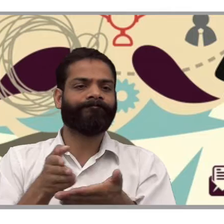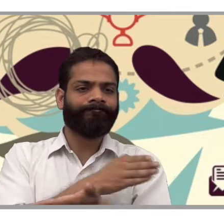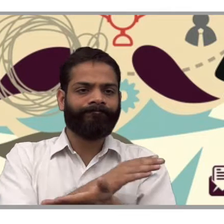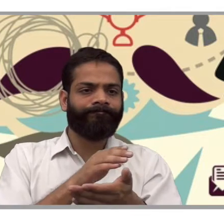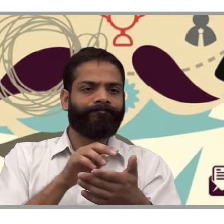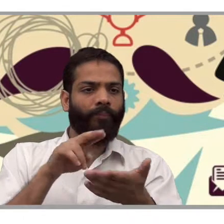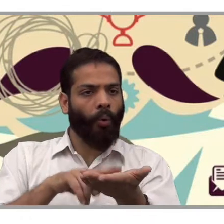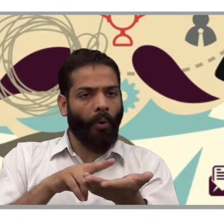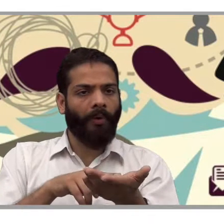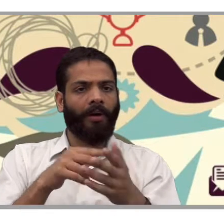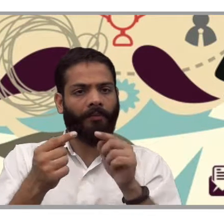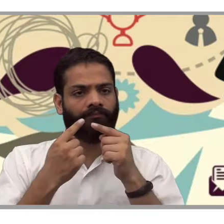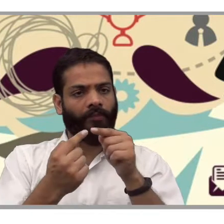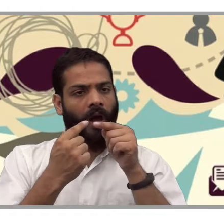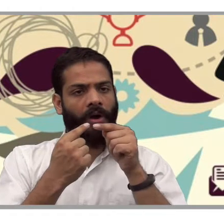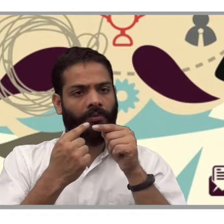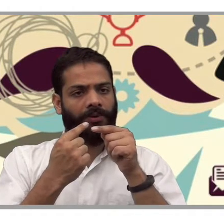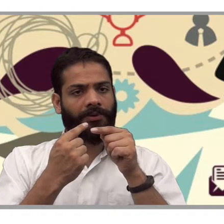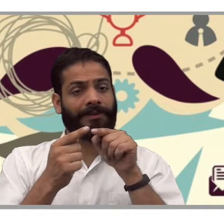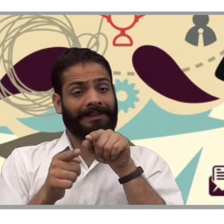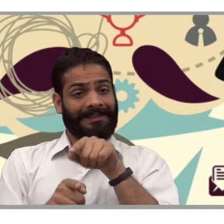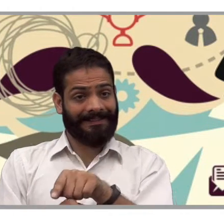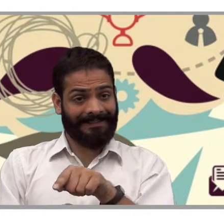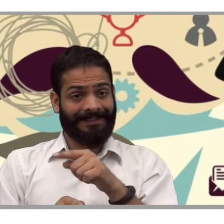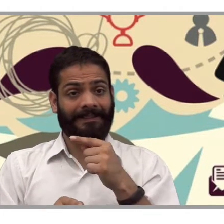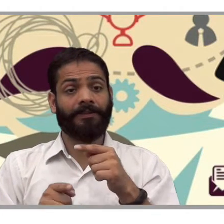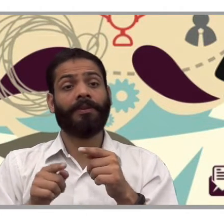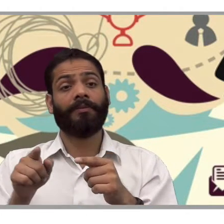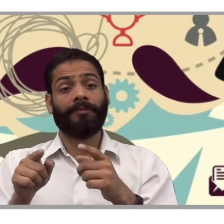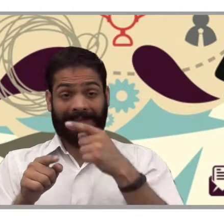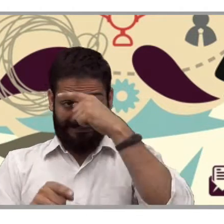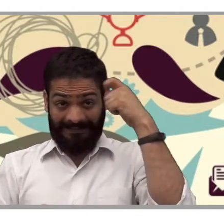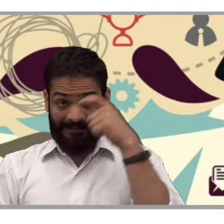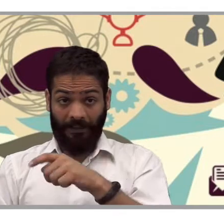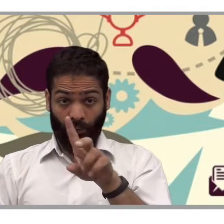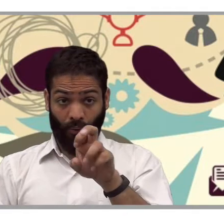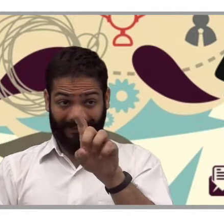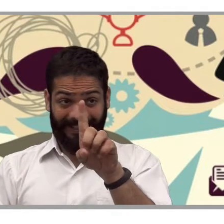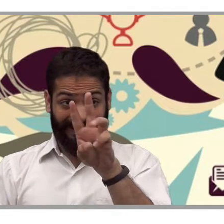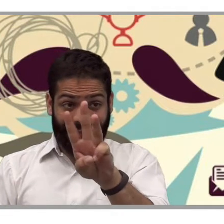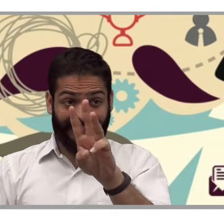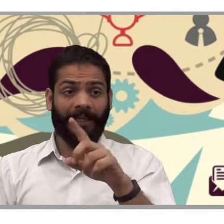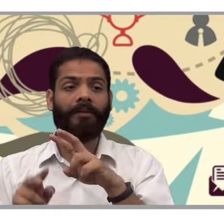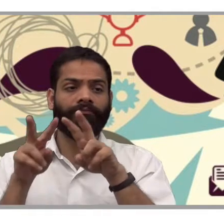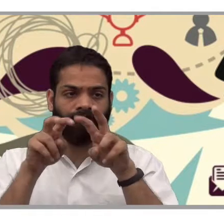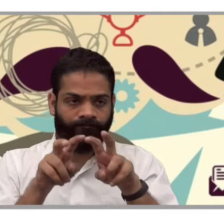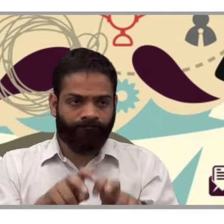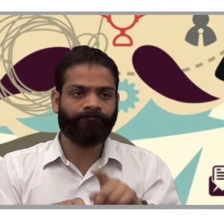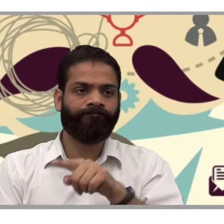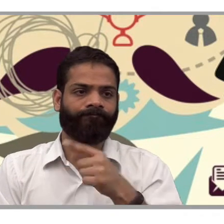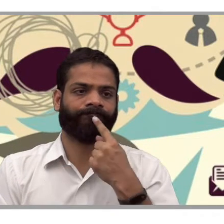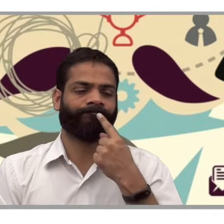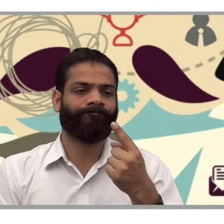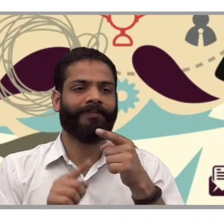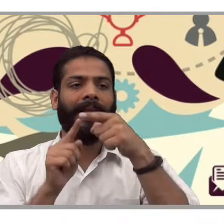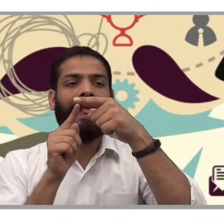role of the arguments. Zishan in 2000 described it as agent or affectee, or defines